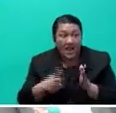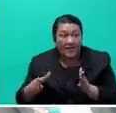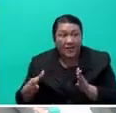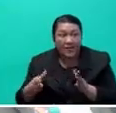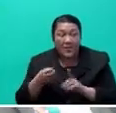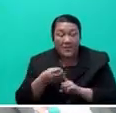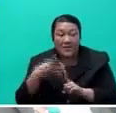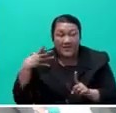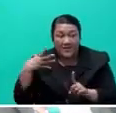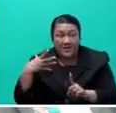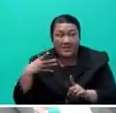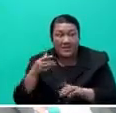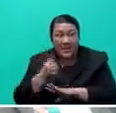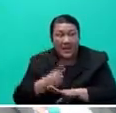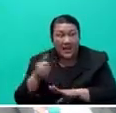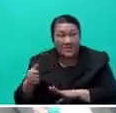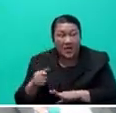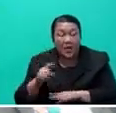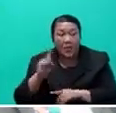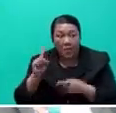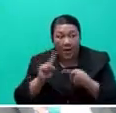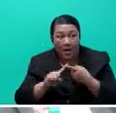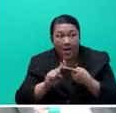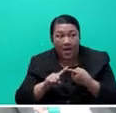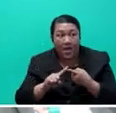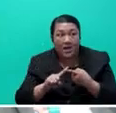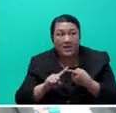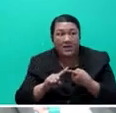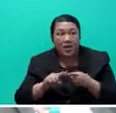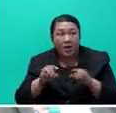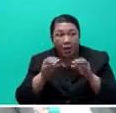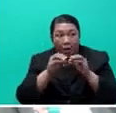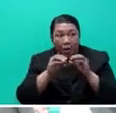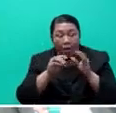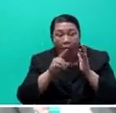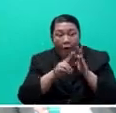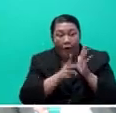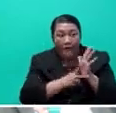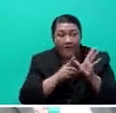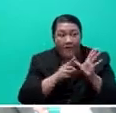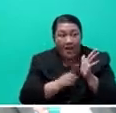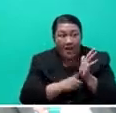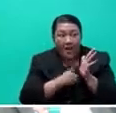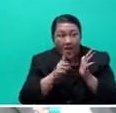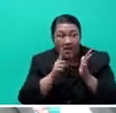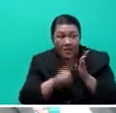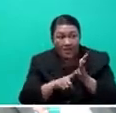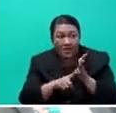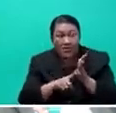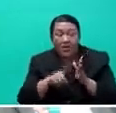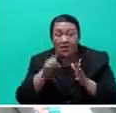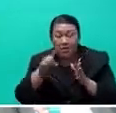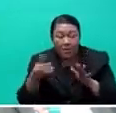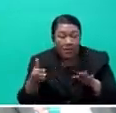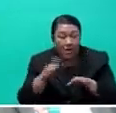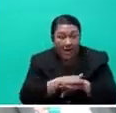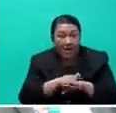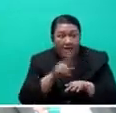government. The impression is this: one, the whole of Overlaw is covered under heritage. No, it's not. It's all a zone.